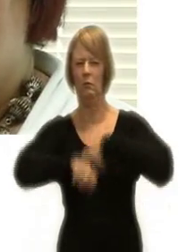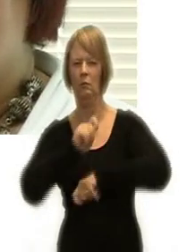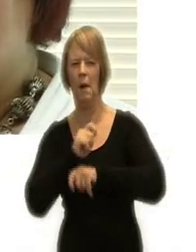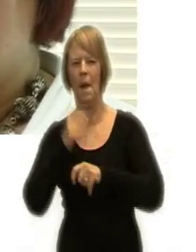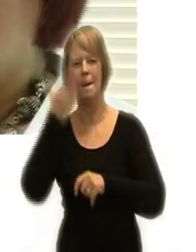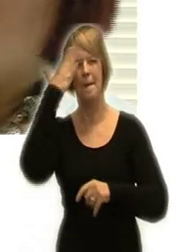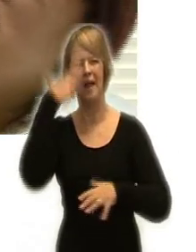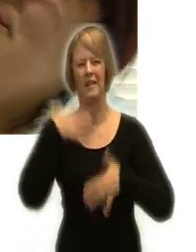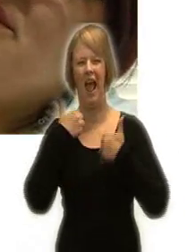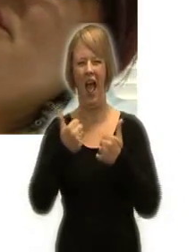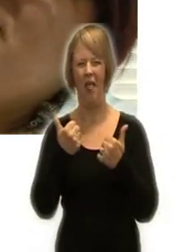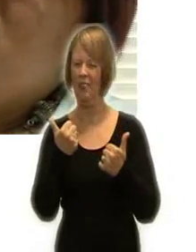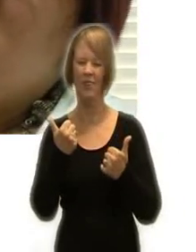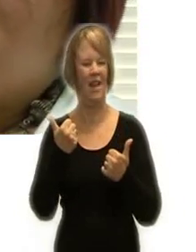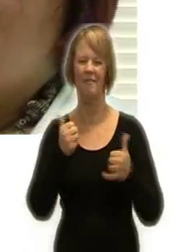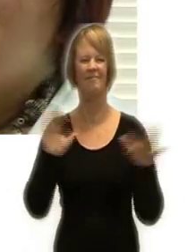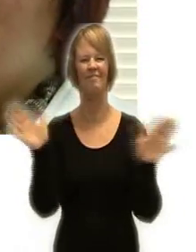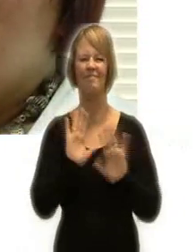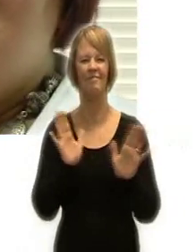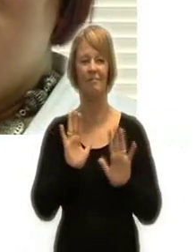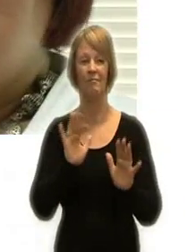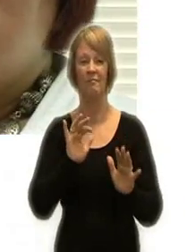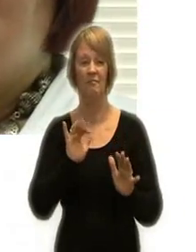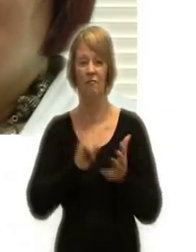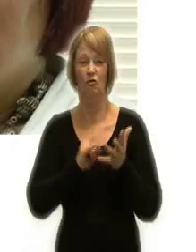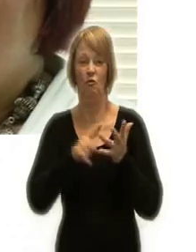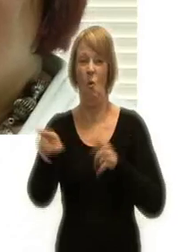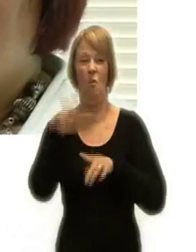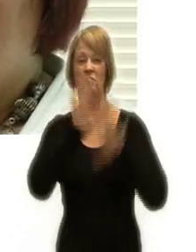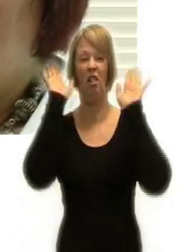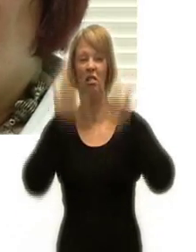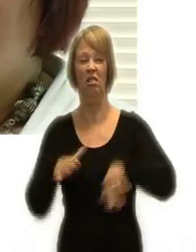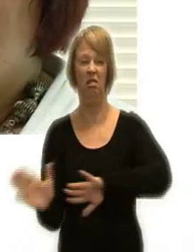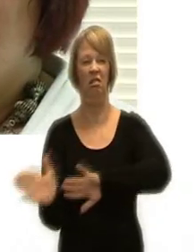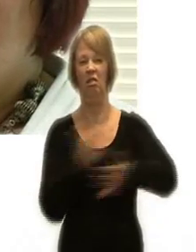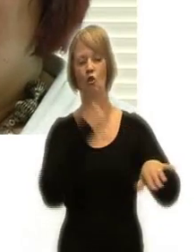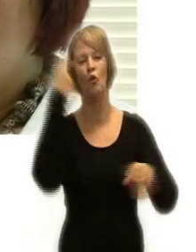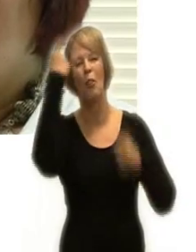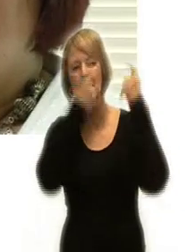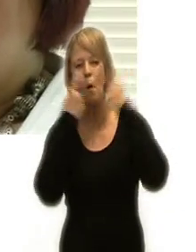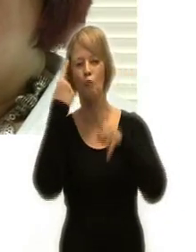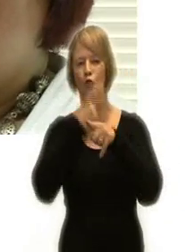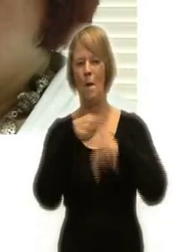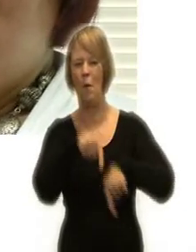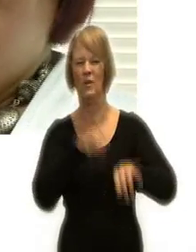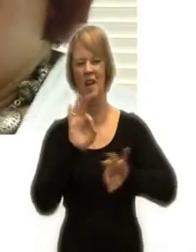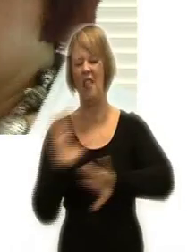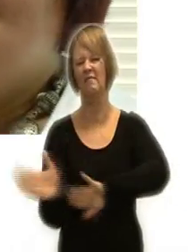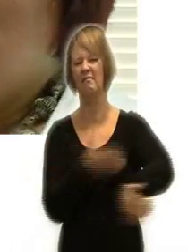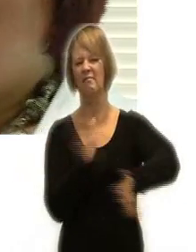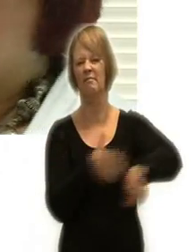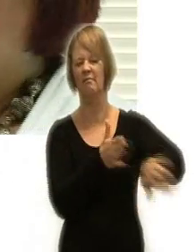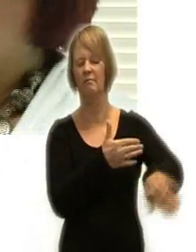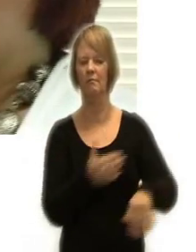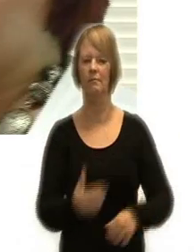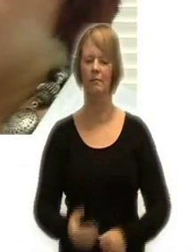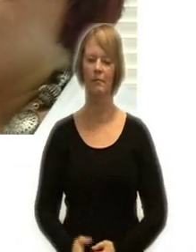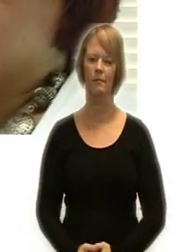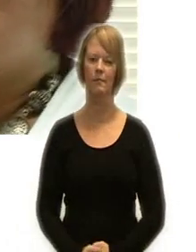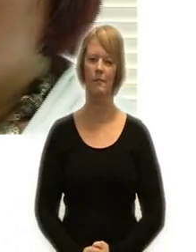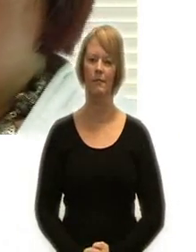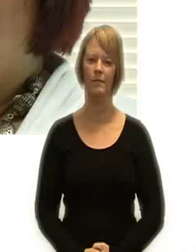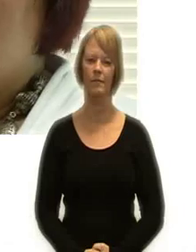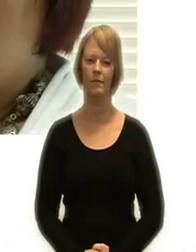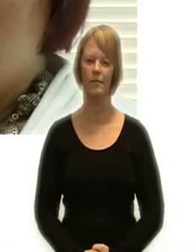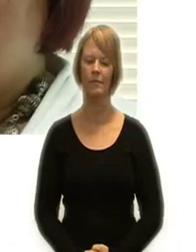medical depression or symptoms of my illness, children didn't get mental health issues. So, there's no way we're even going to think